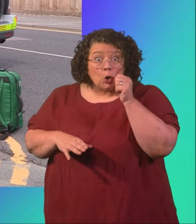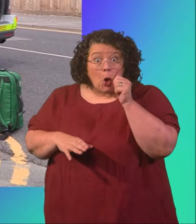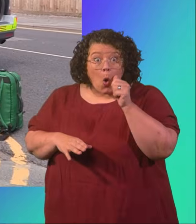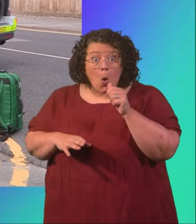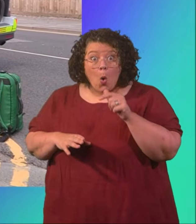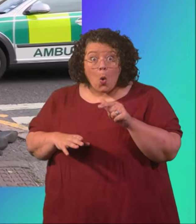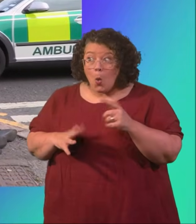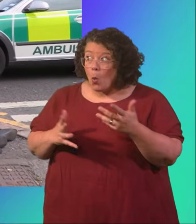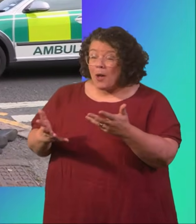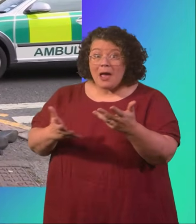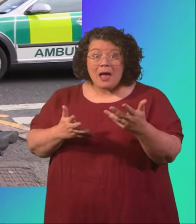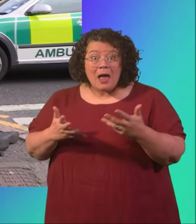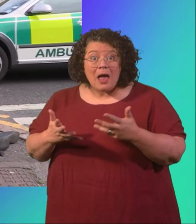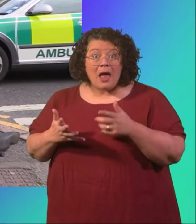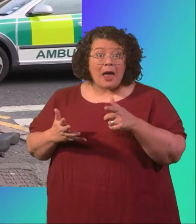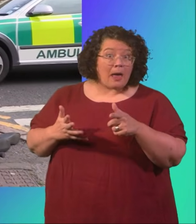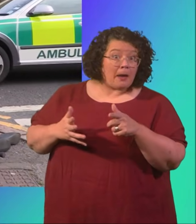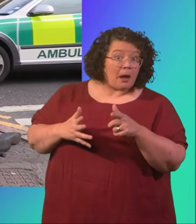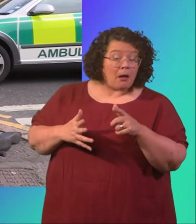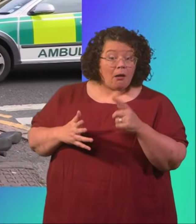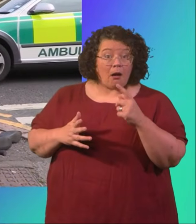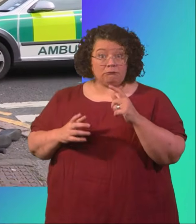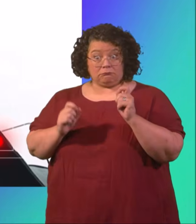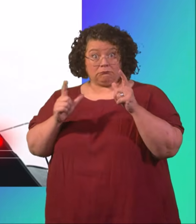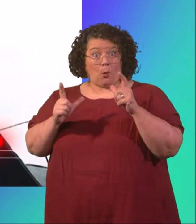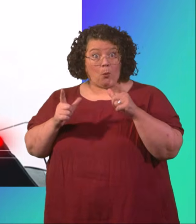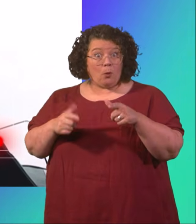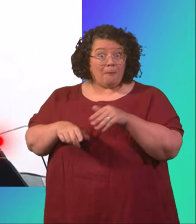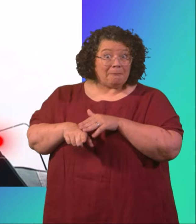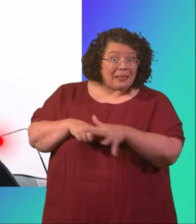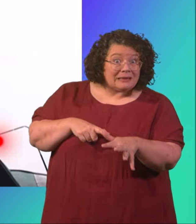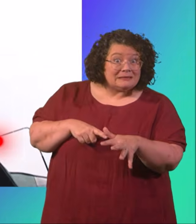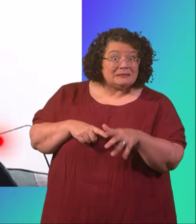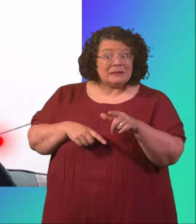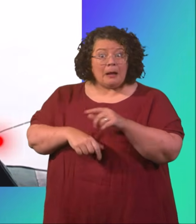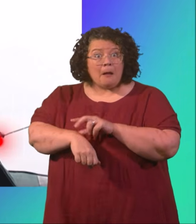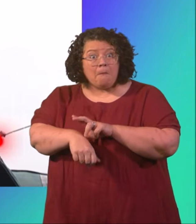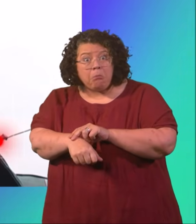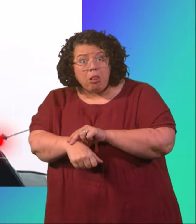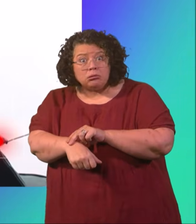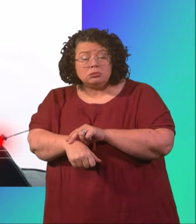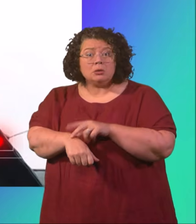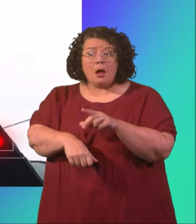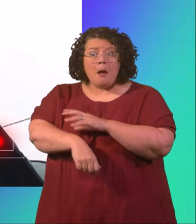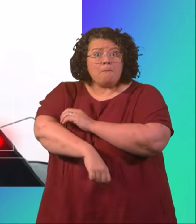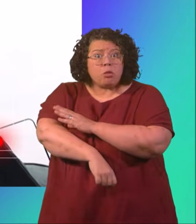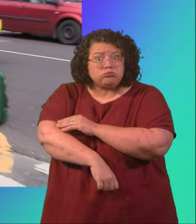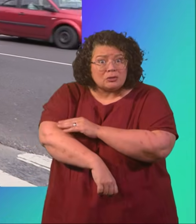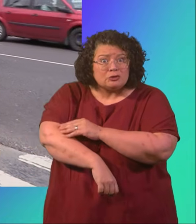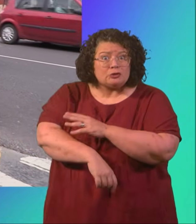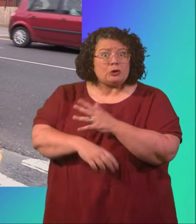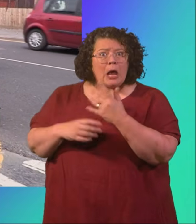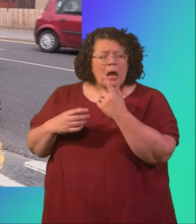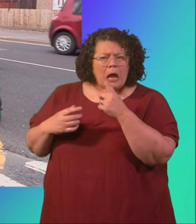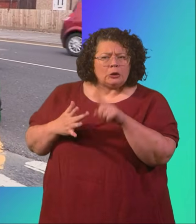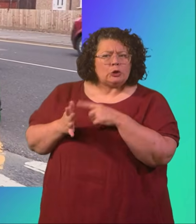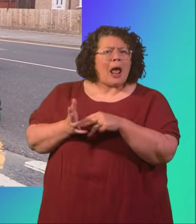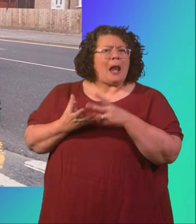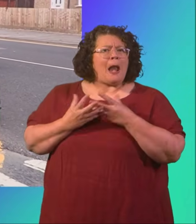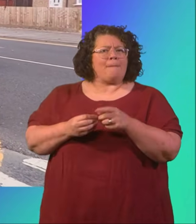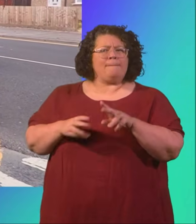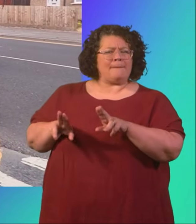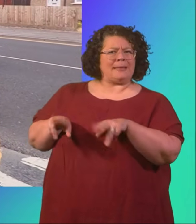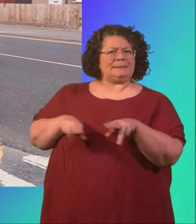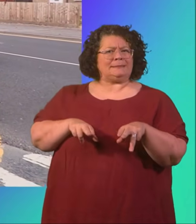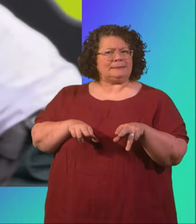she conscious? Is she bleeding? What's her pulse? What's her blood pressure? And all of that helps Jan start to make decisions about how best to treat her. And no pains down